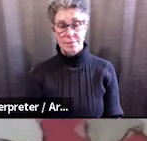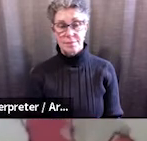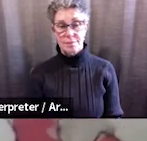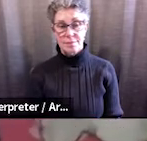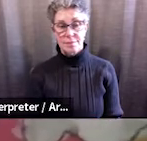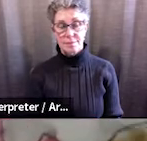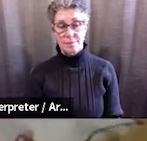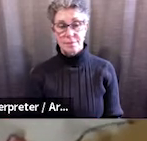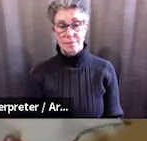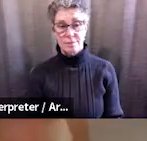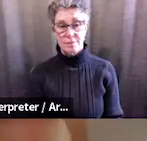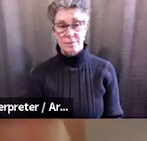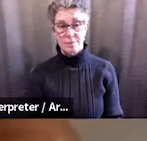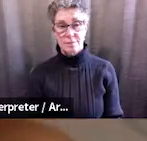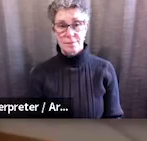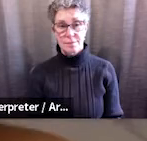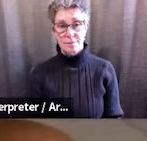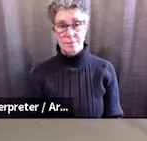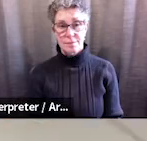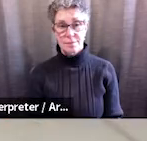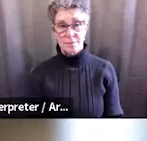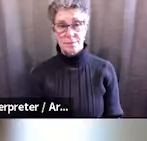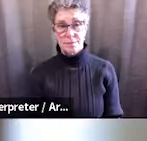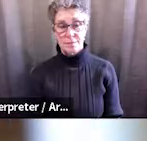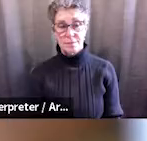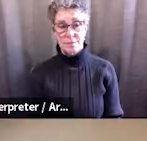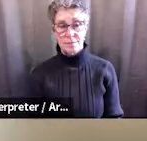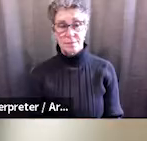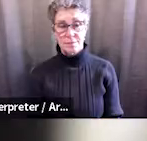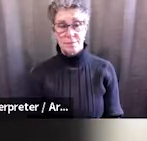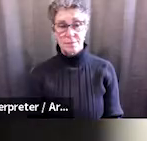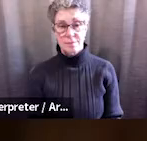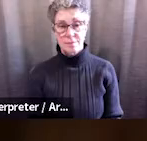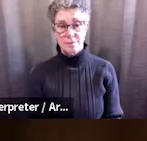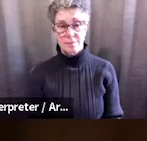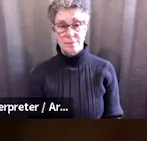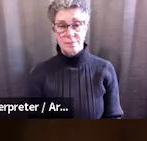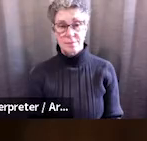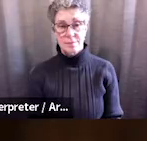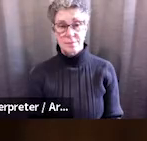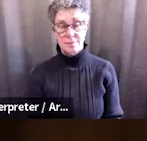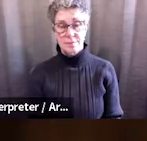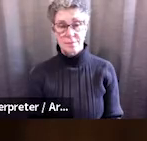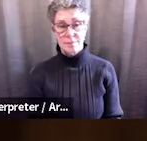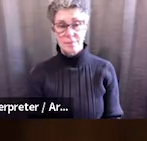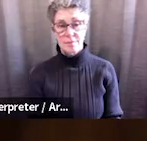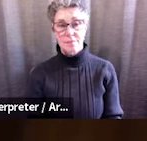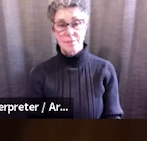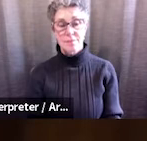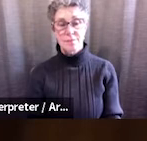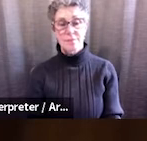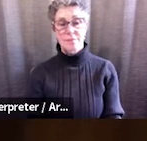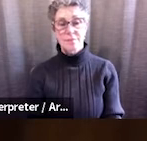And I don't think he really knows how talented he really is. If I got half of that from some of my other students, I'd be happy